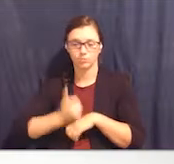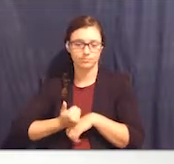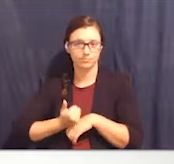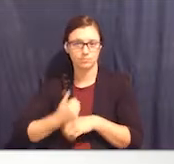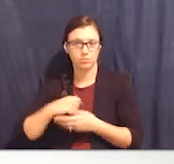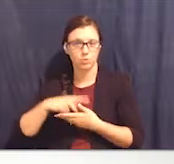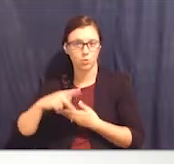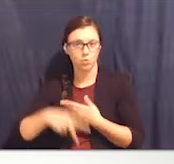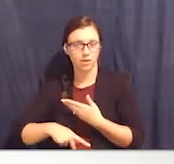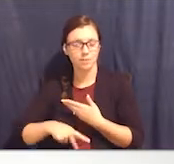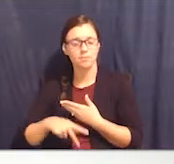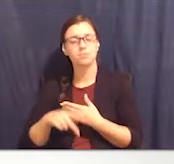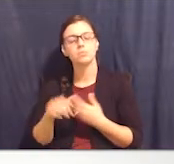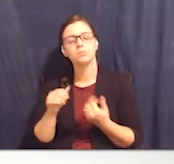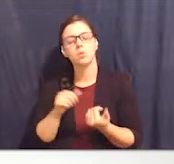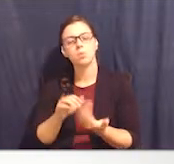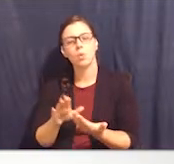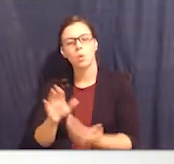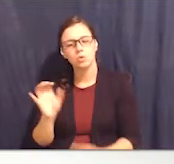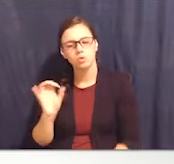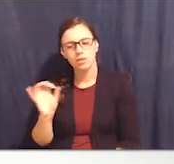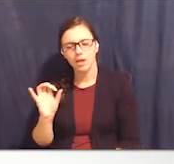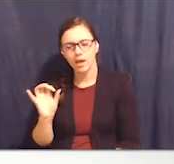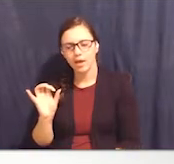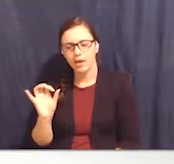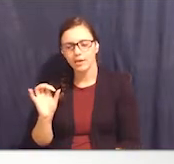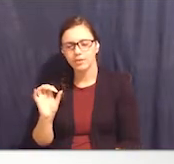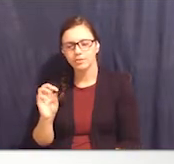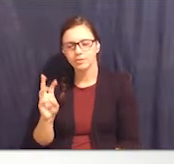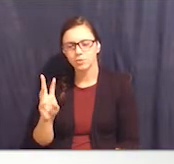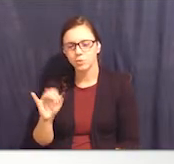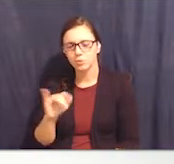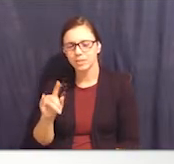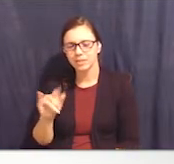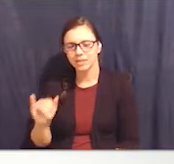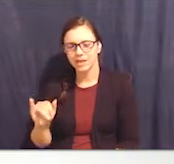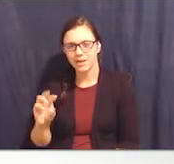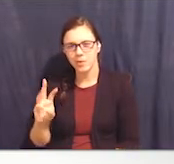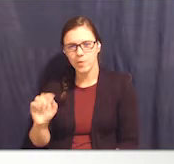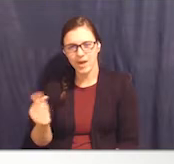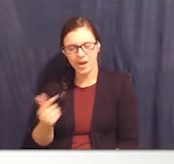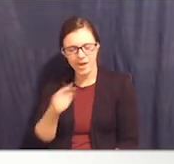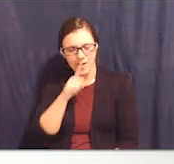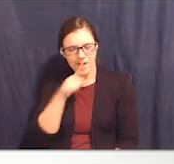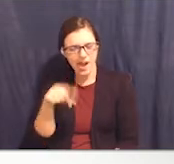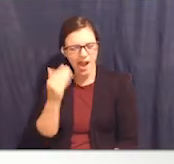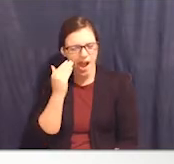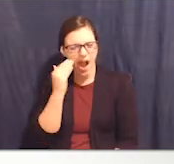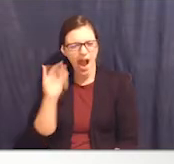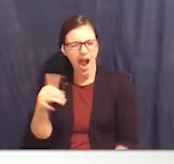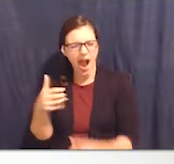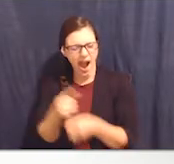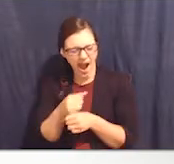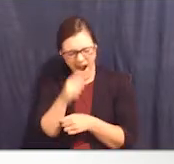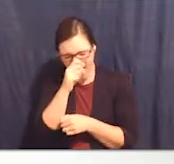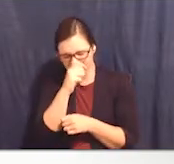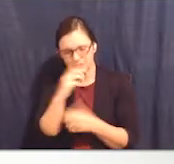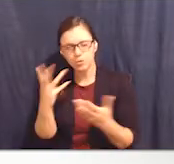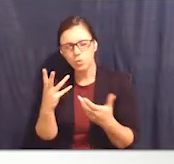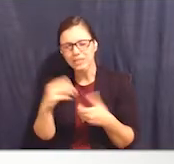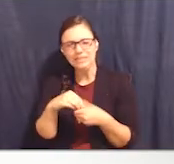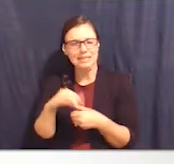And to have 19 to 24 programs on 24 campuses out